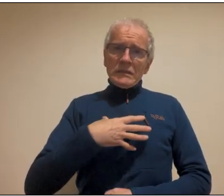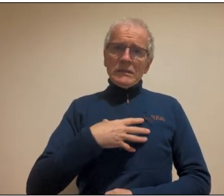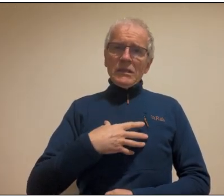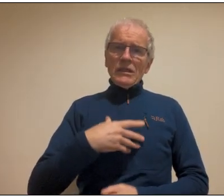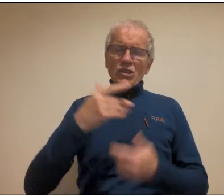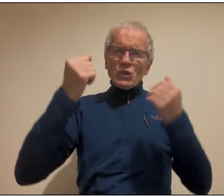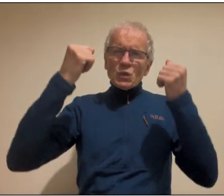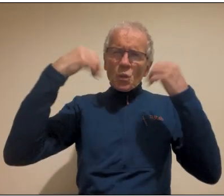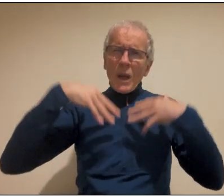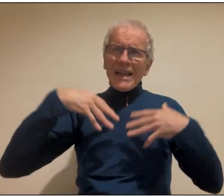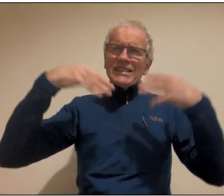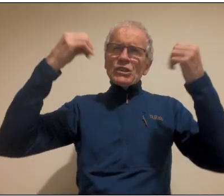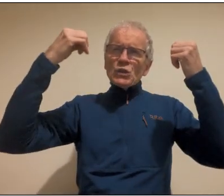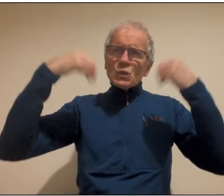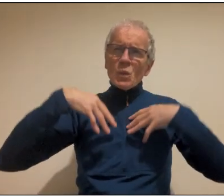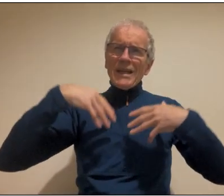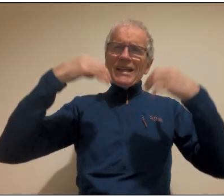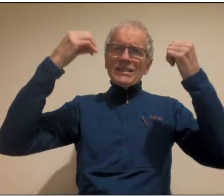sweating.